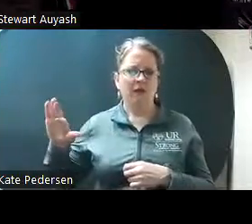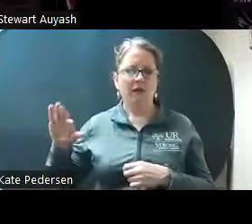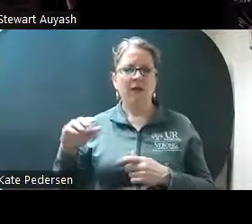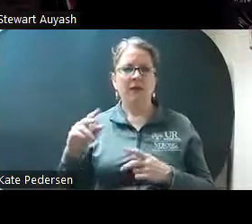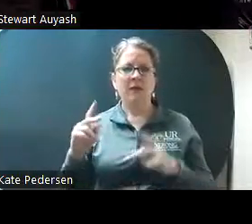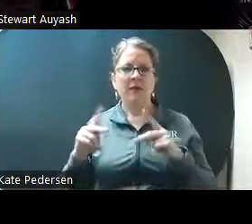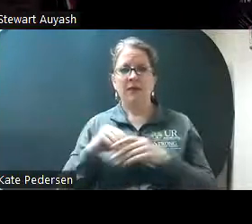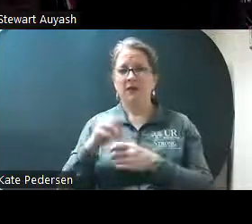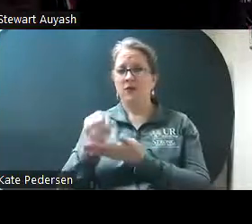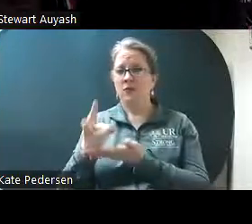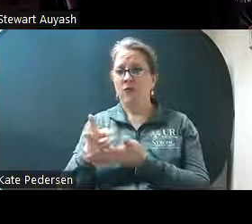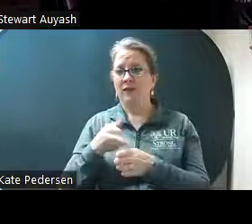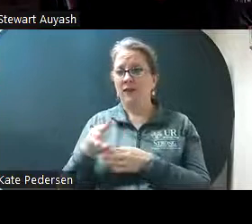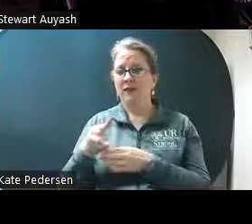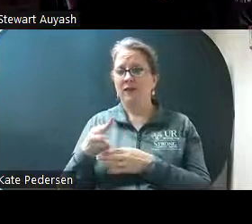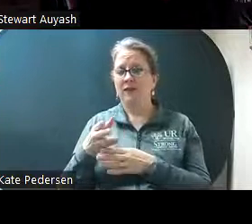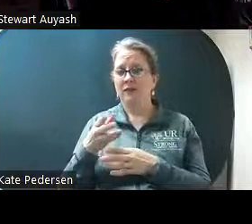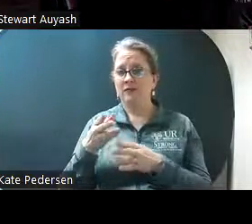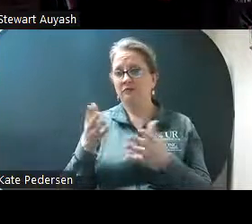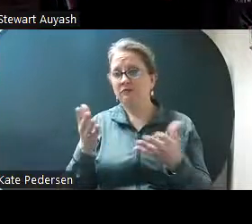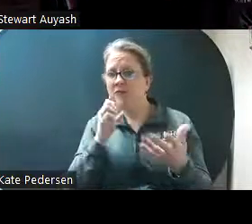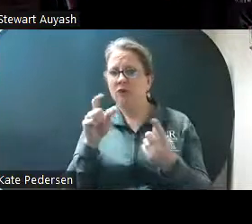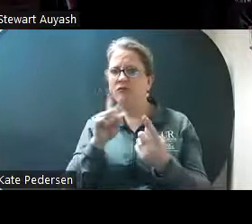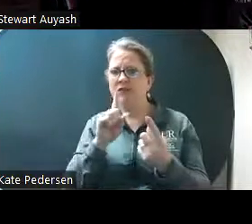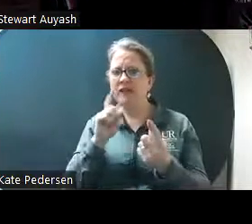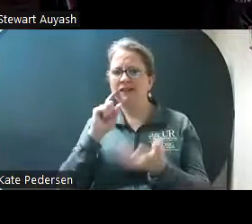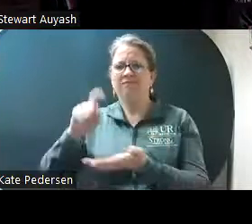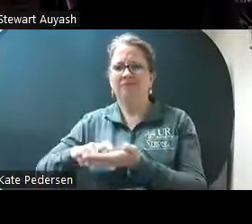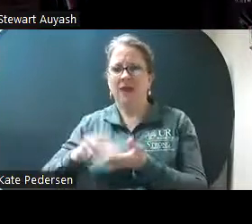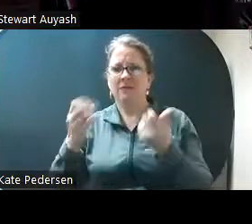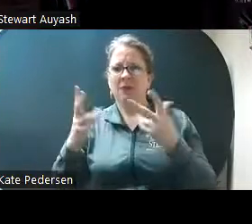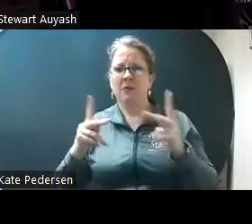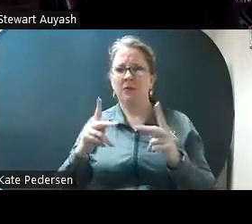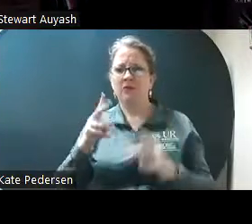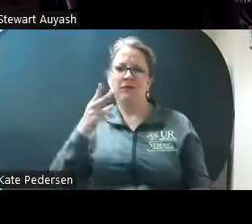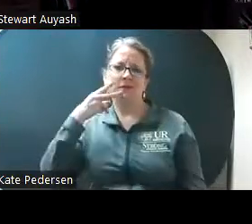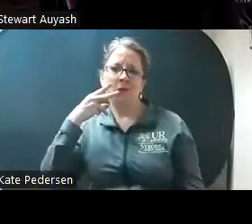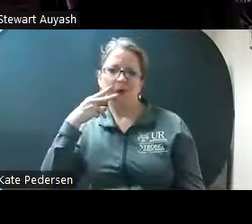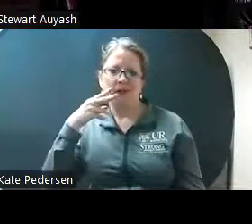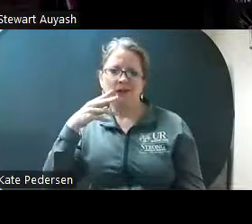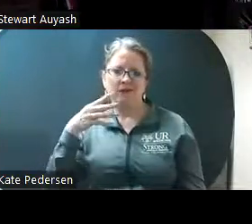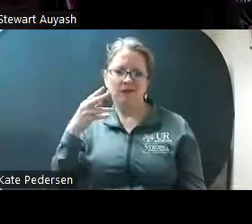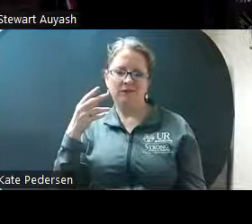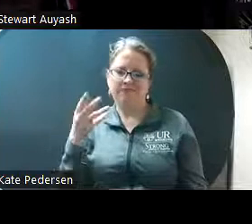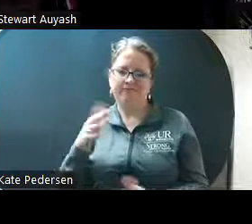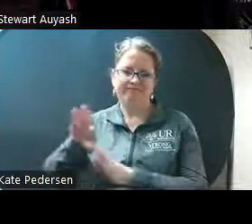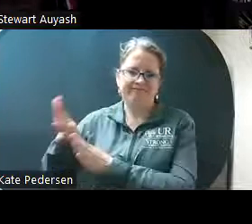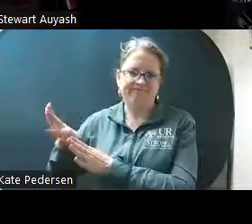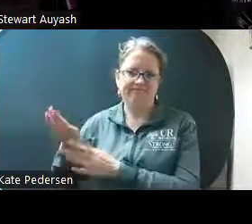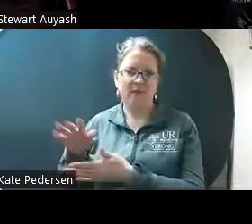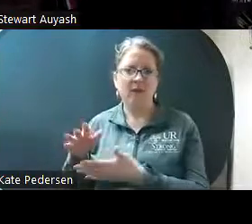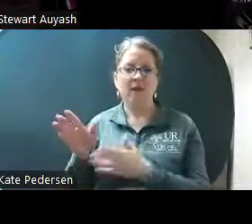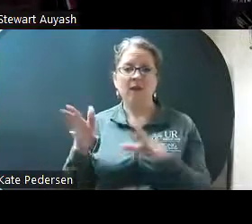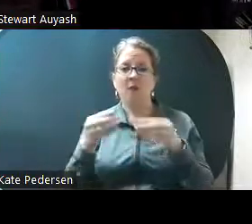the social work field won't see as many people or won't notice as many people perhaps smoking tobacco. There are